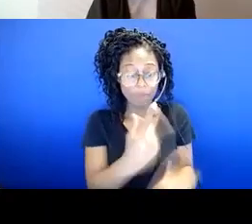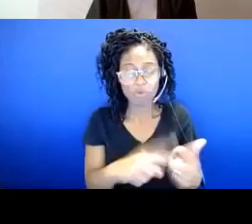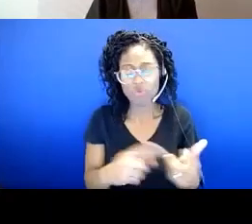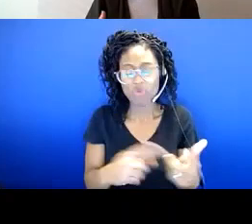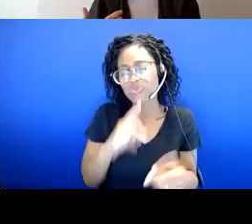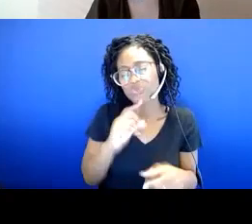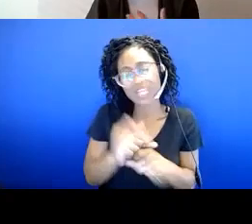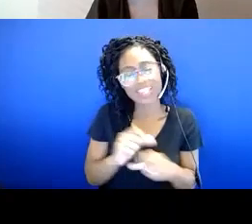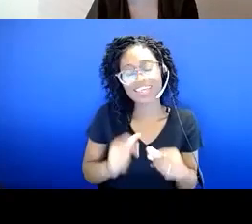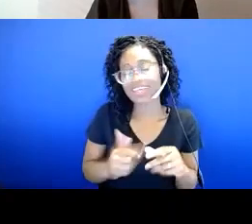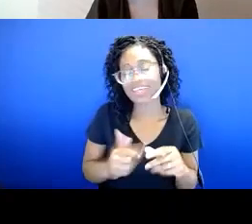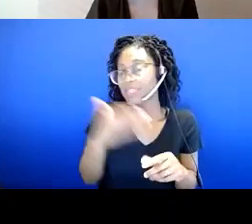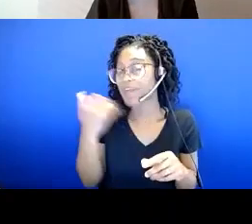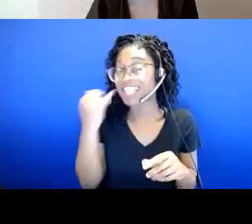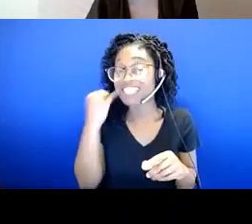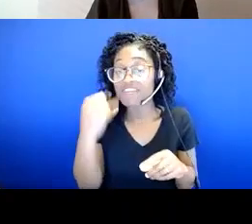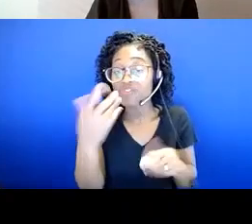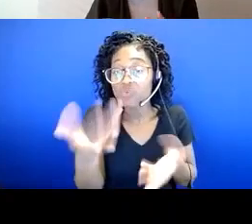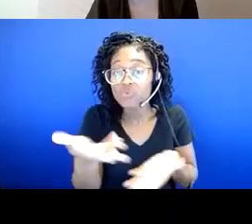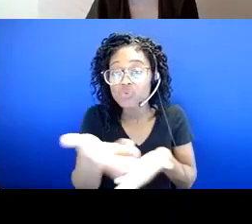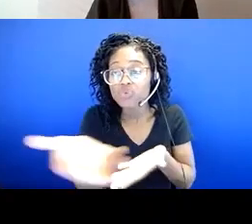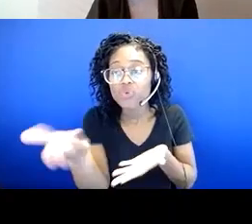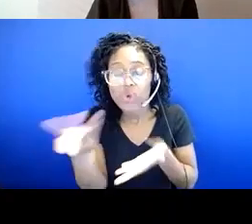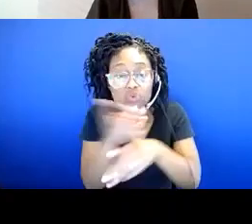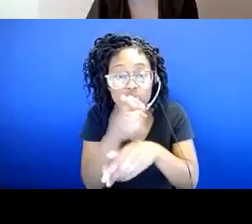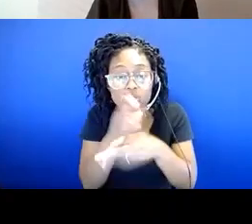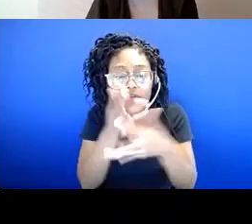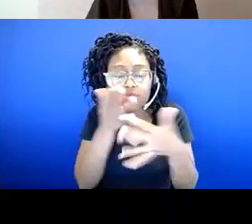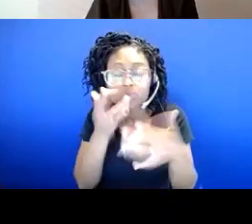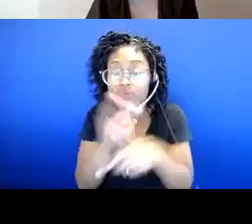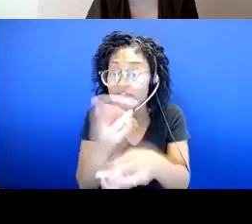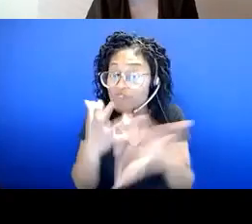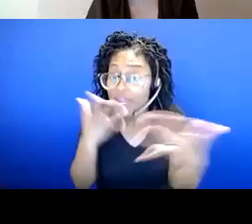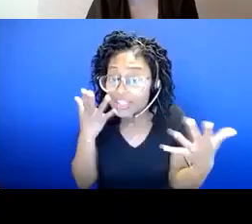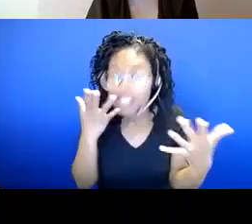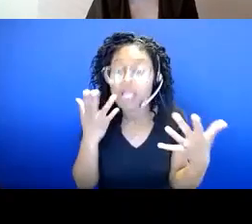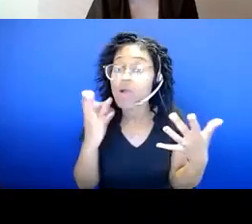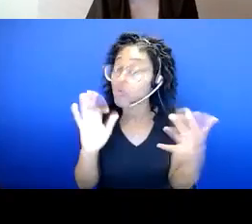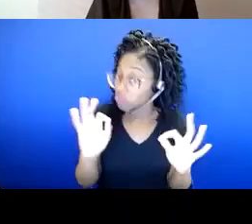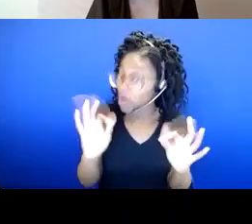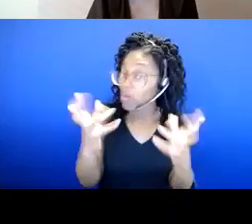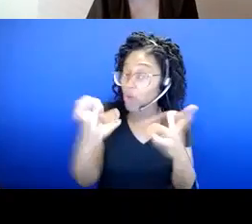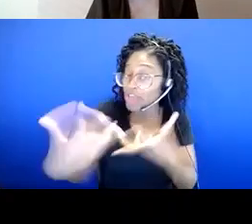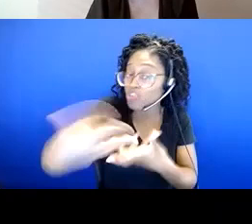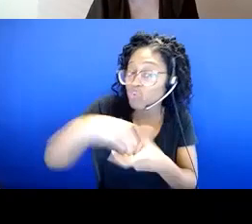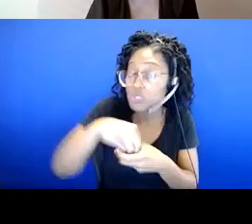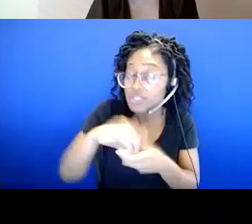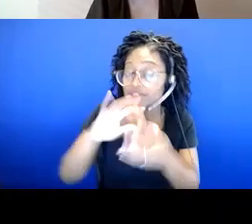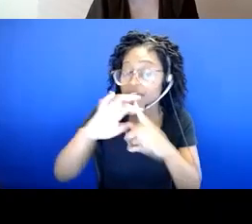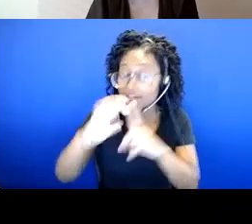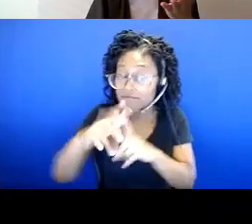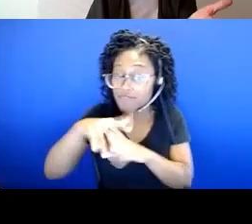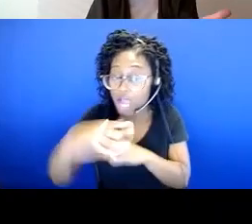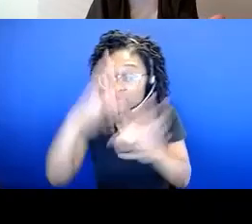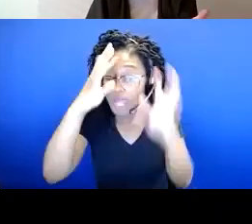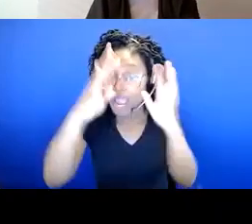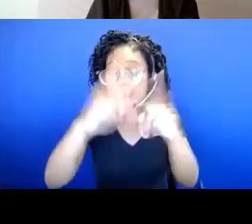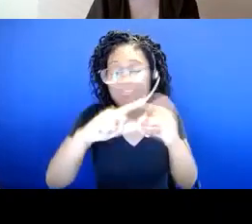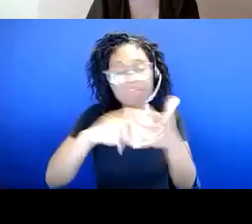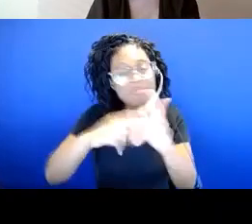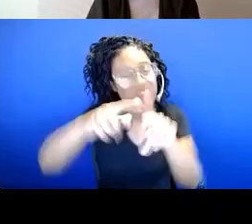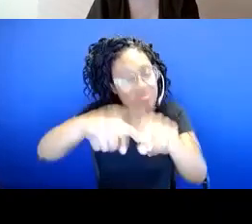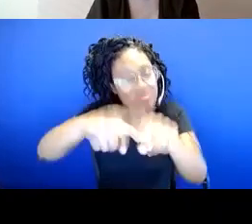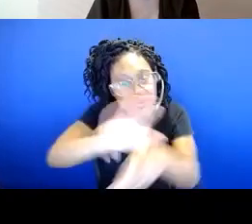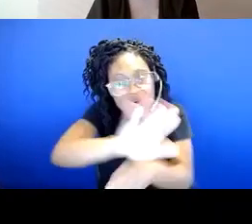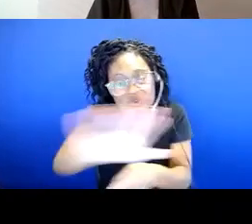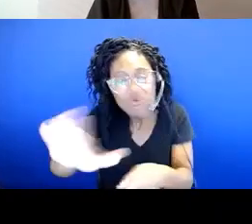this a very dynamic, user-friendly, and inclusive environment for sharing work